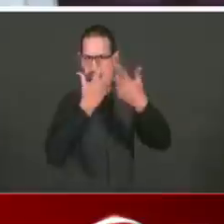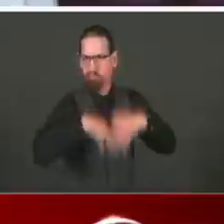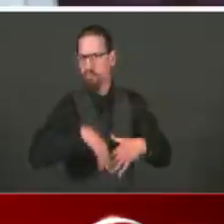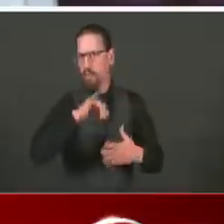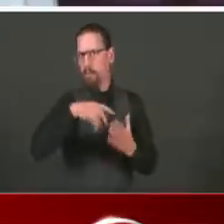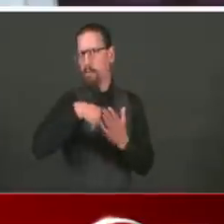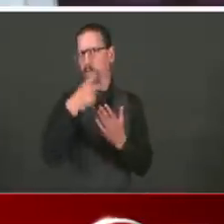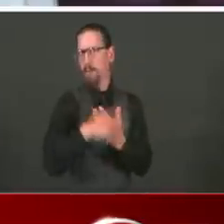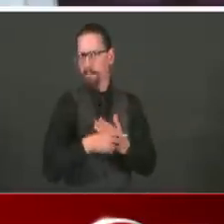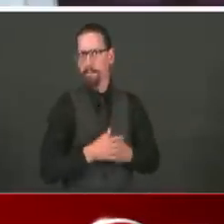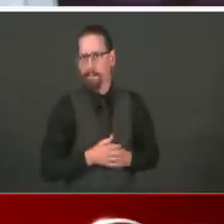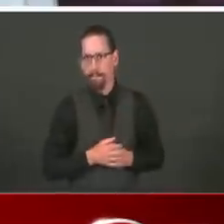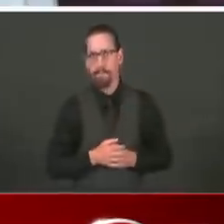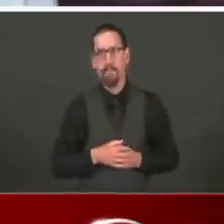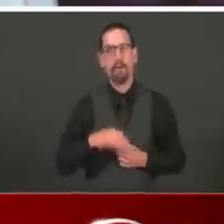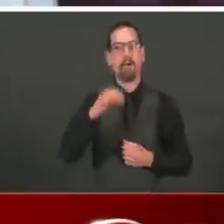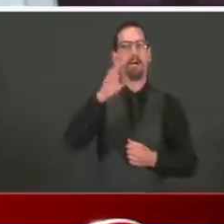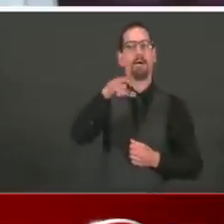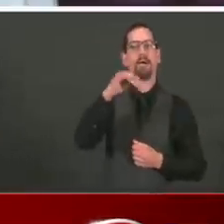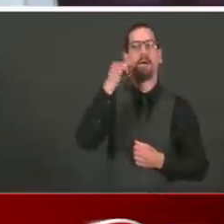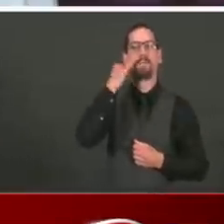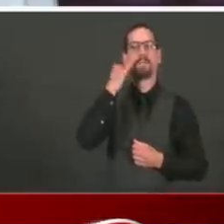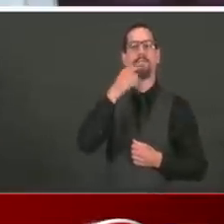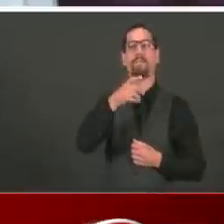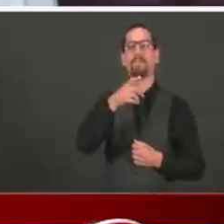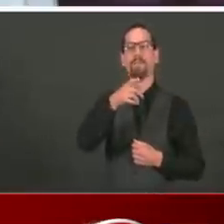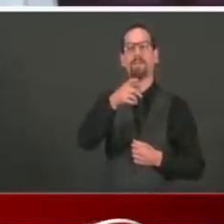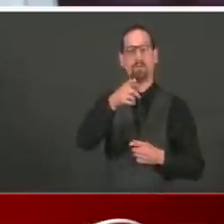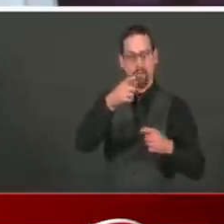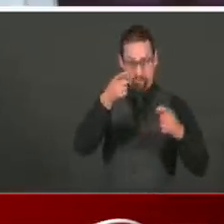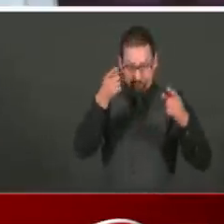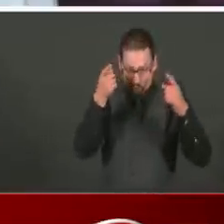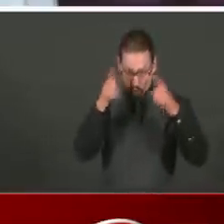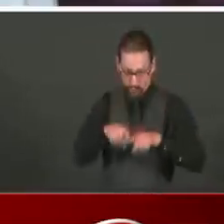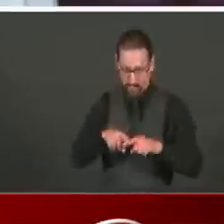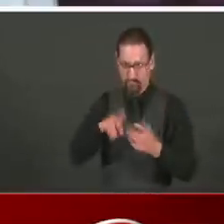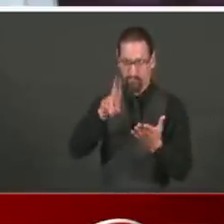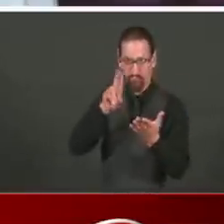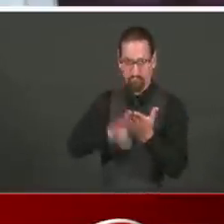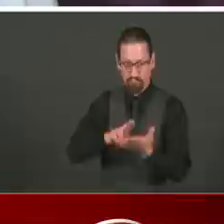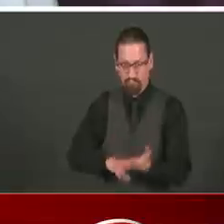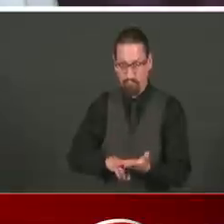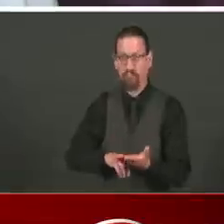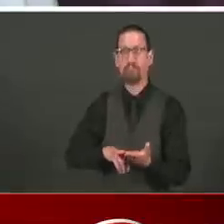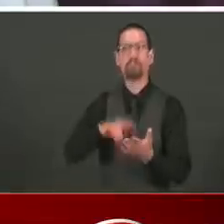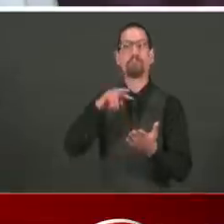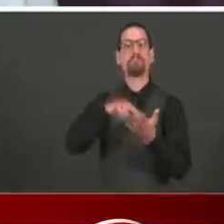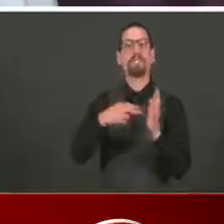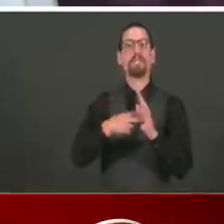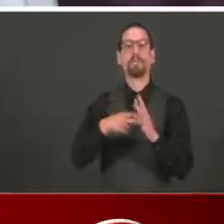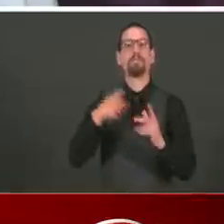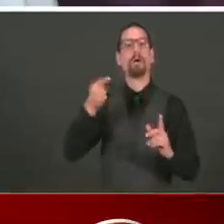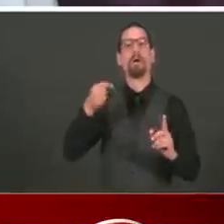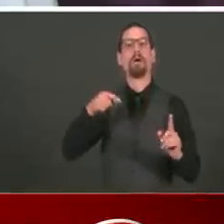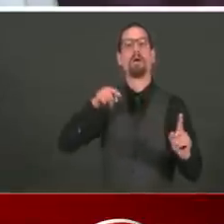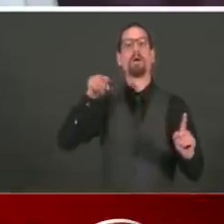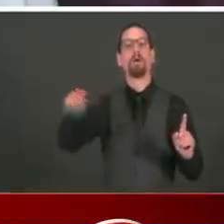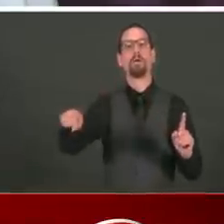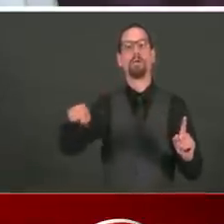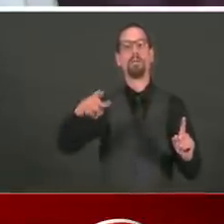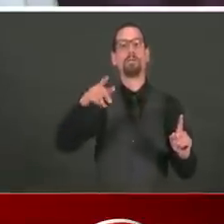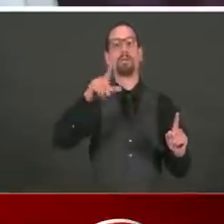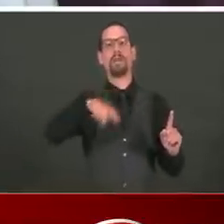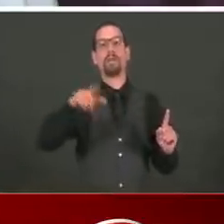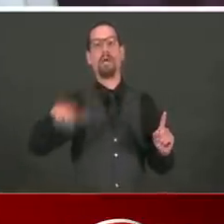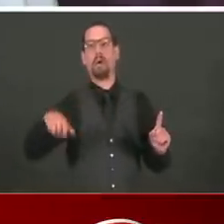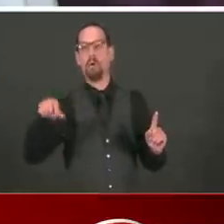going to be forced to do this. So the tenant has to agree and the landlord has to agree. If both parties agree, they'll be contacted